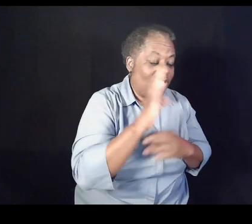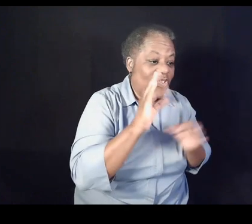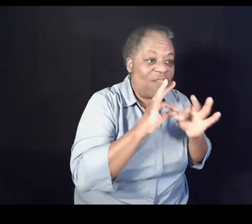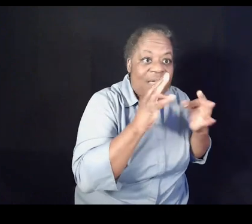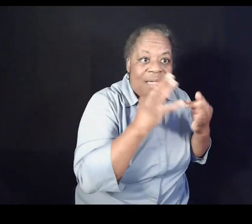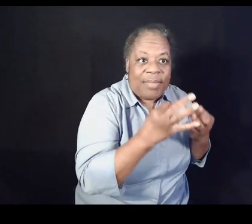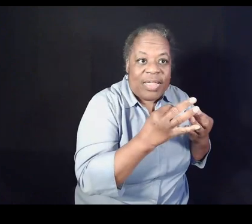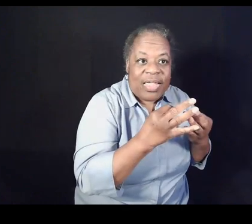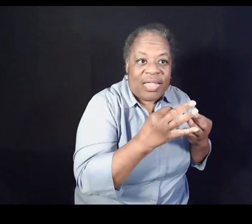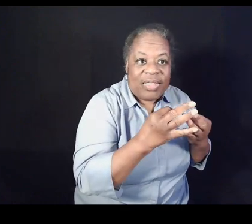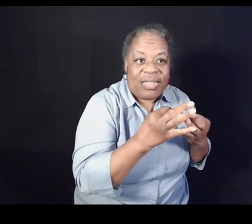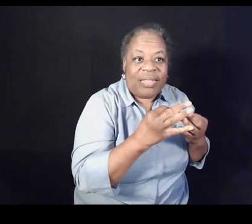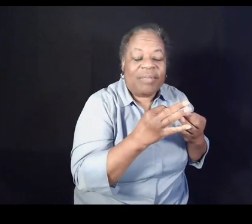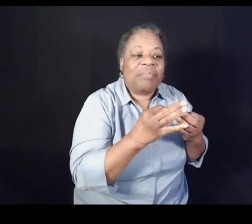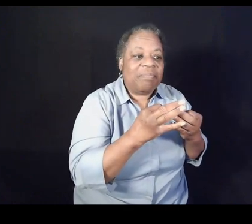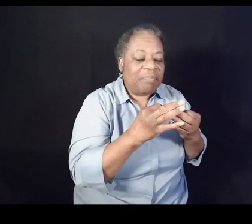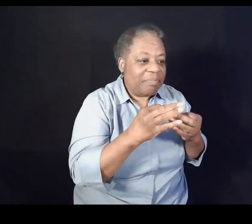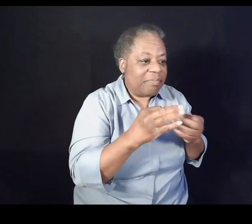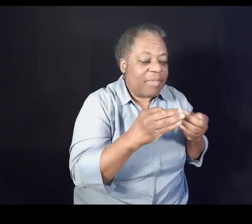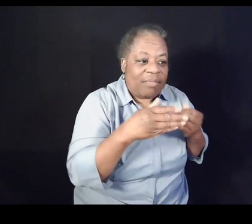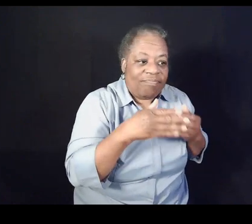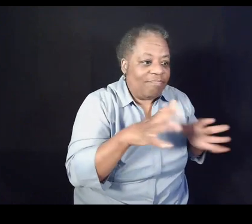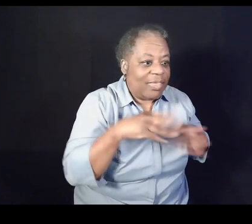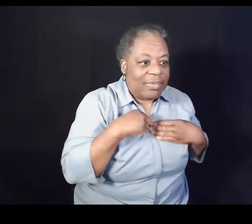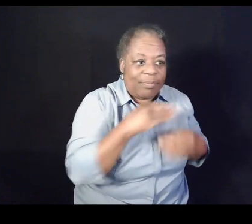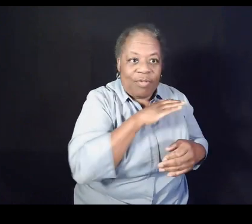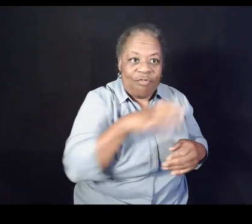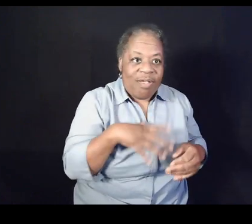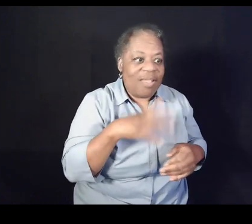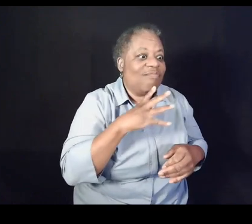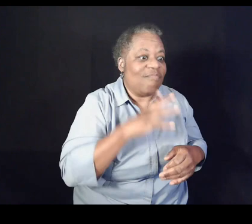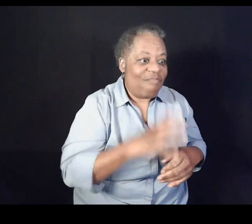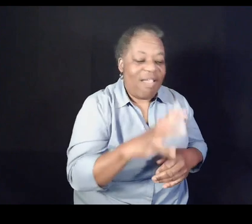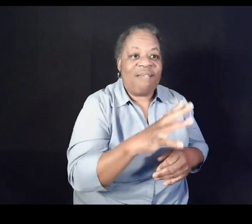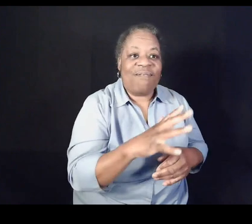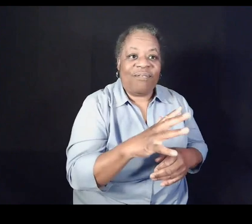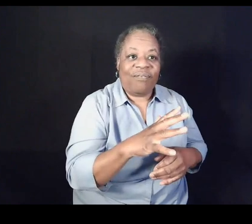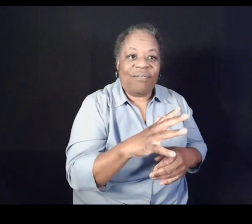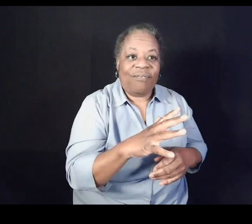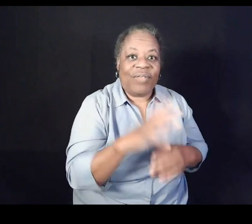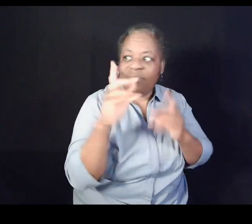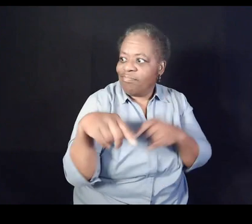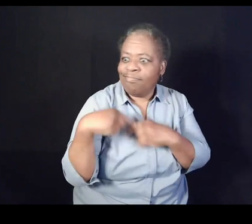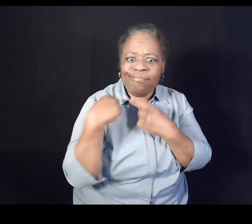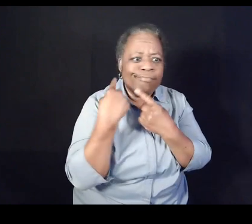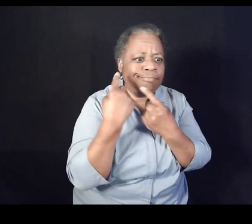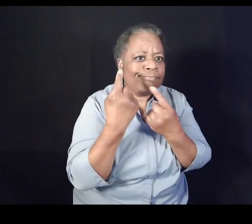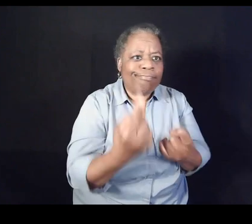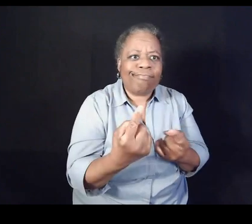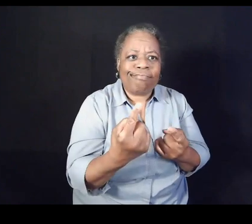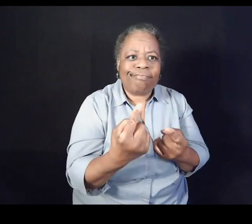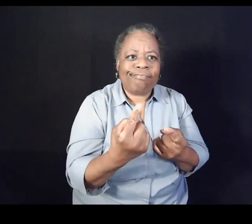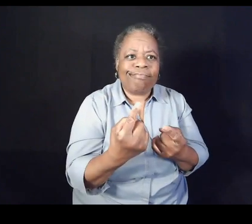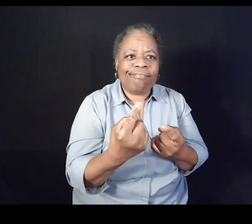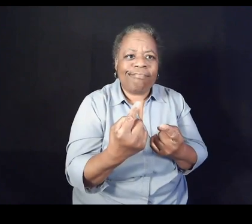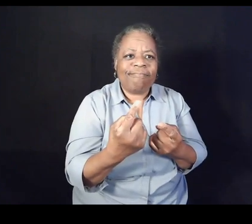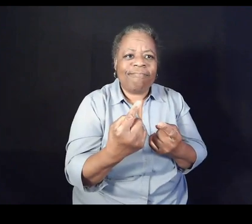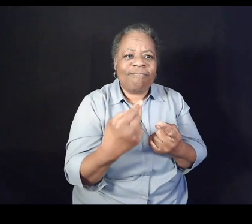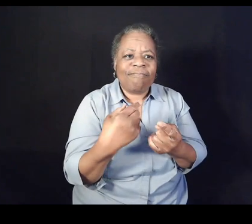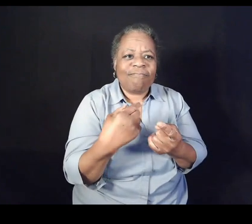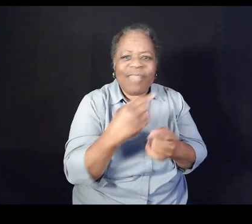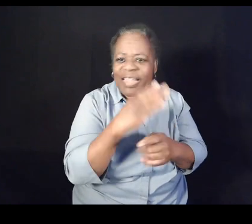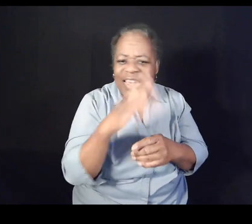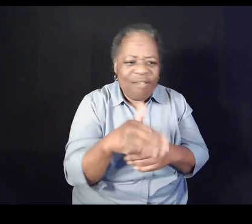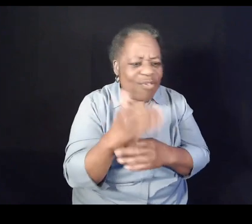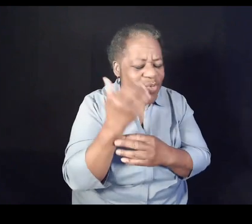and publicly professed faith in Christ at 5 years old. And since that time, I have never known a